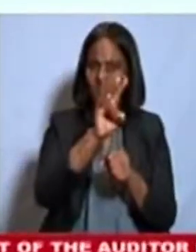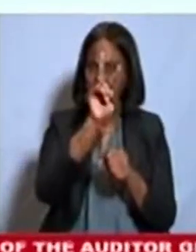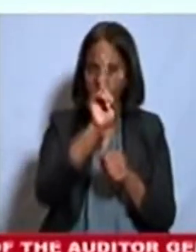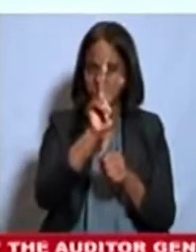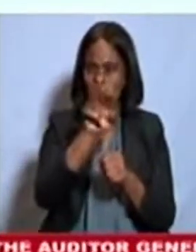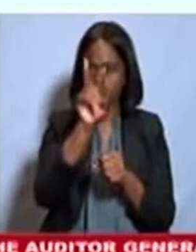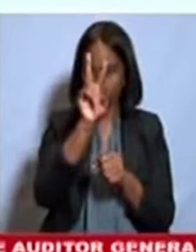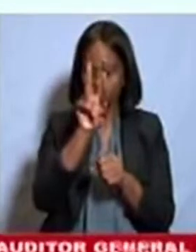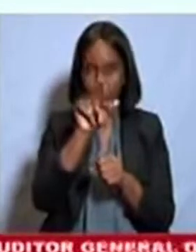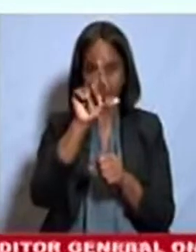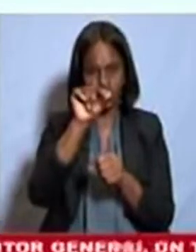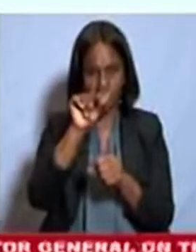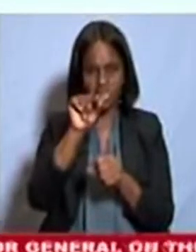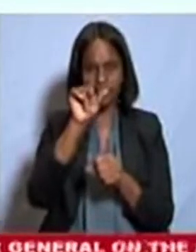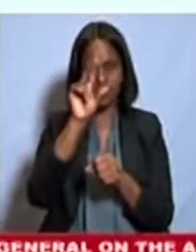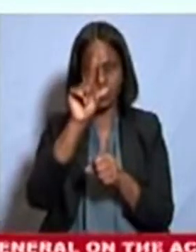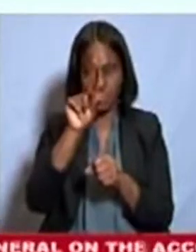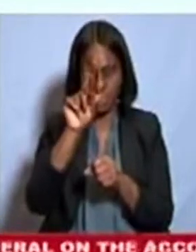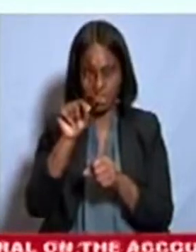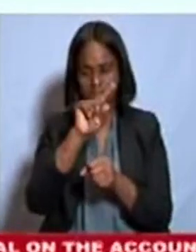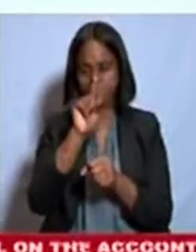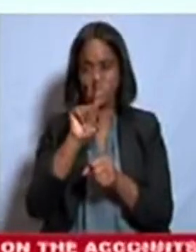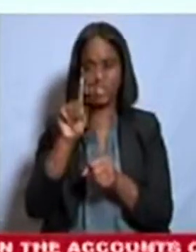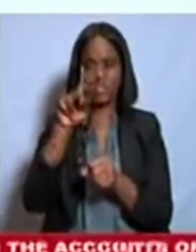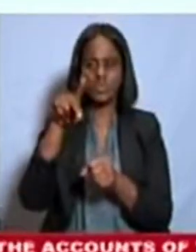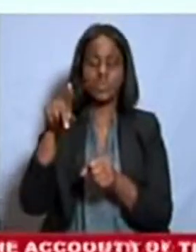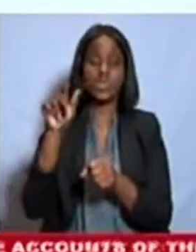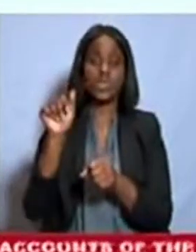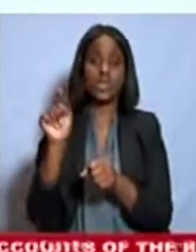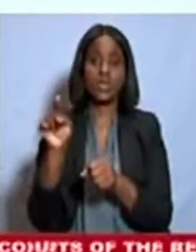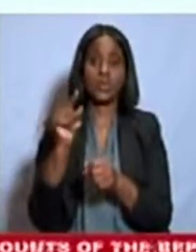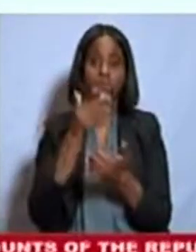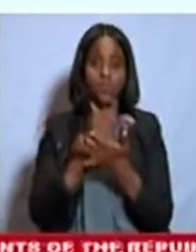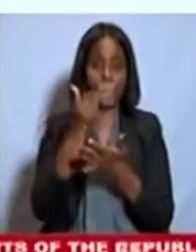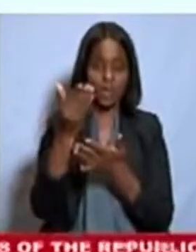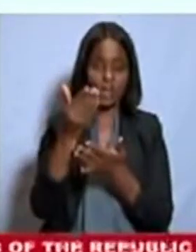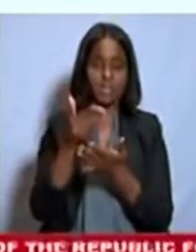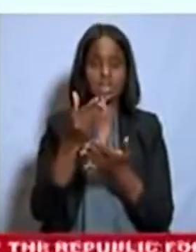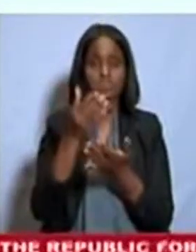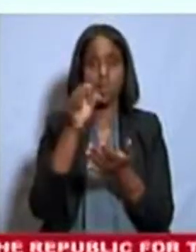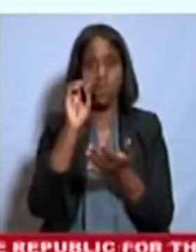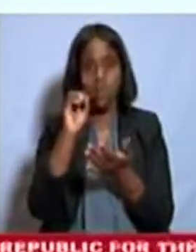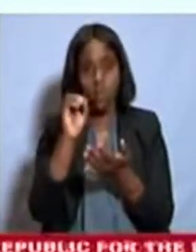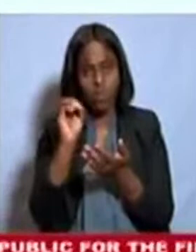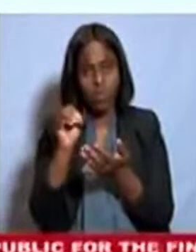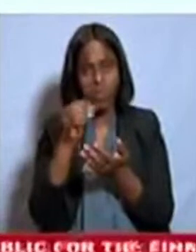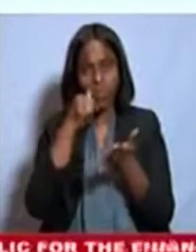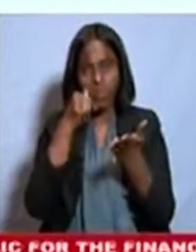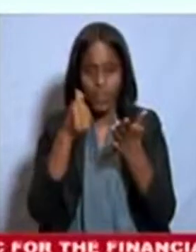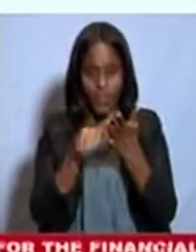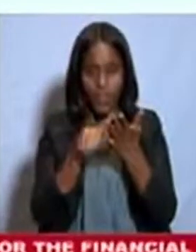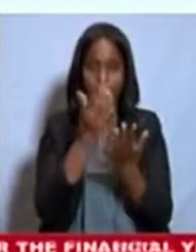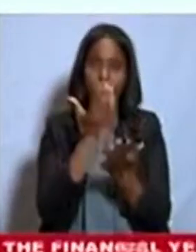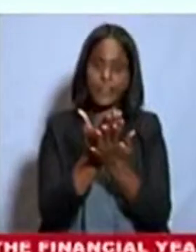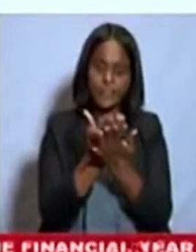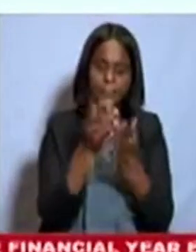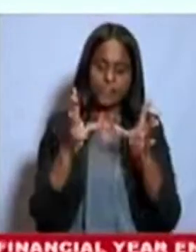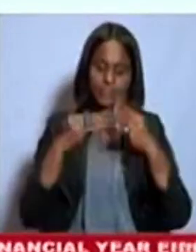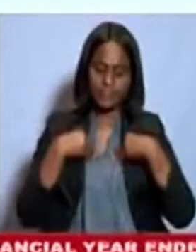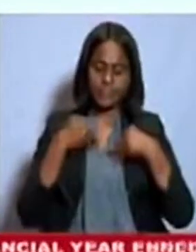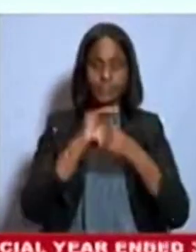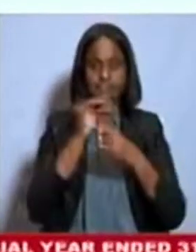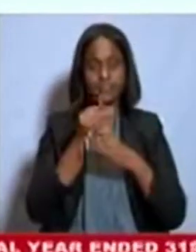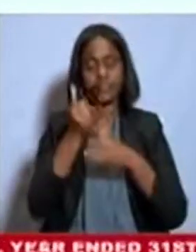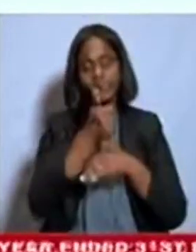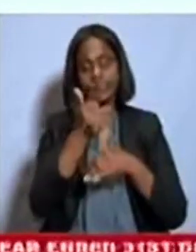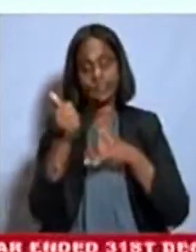Act of 2020 states a contract, purchase order, letter of bid acceptance, or other